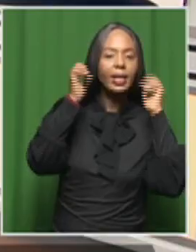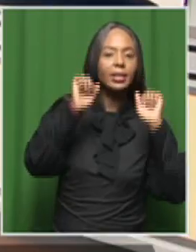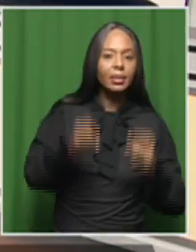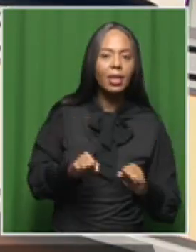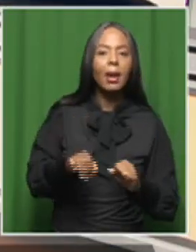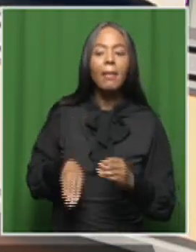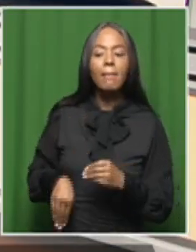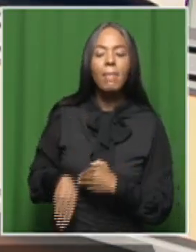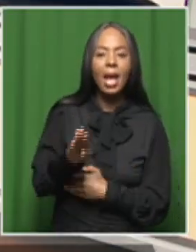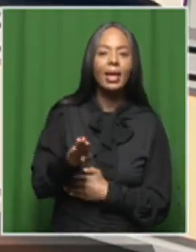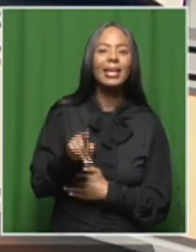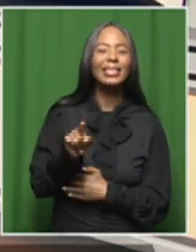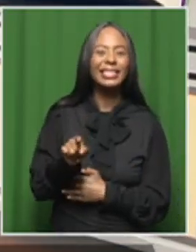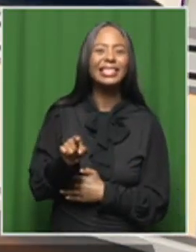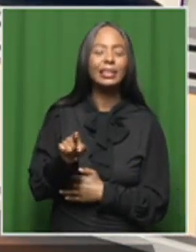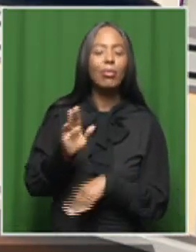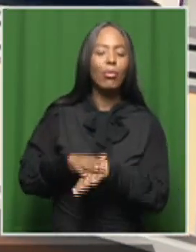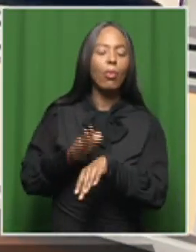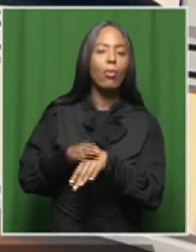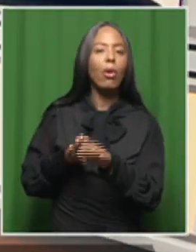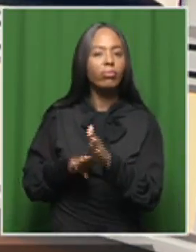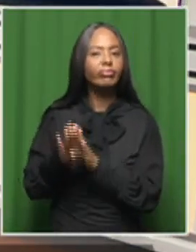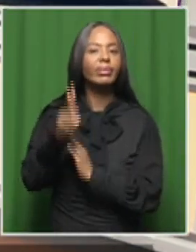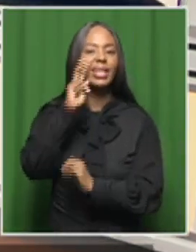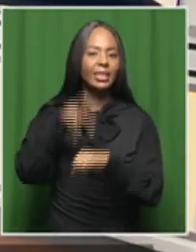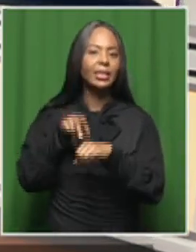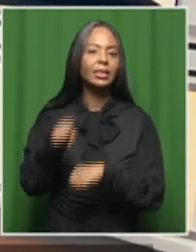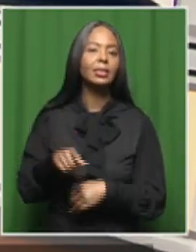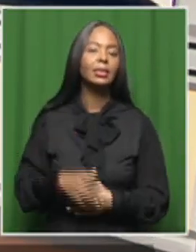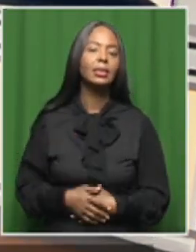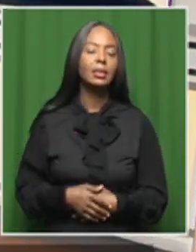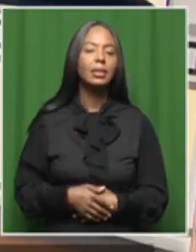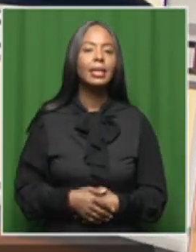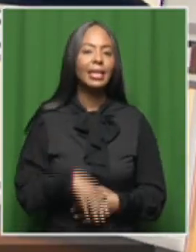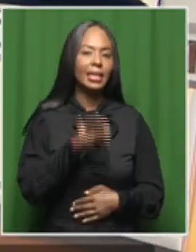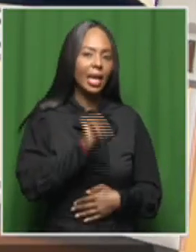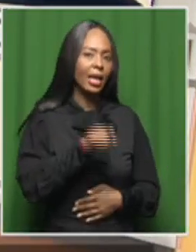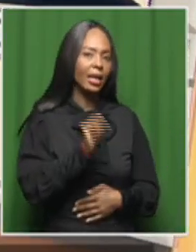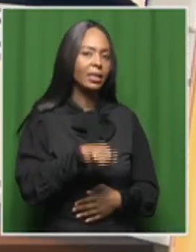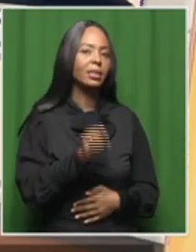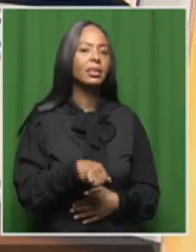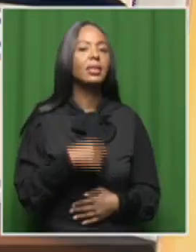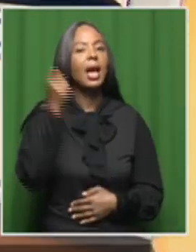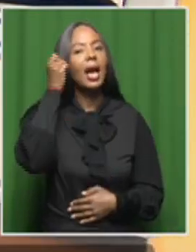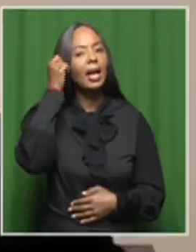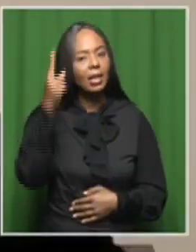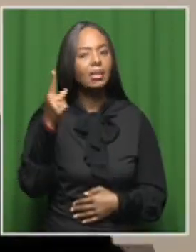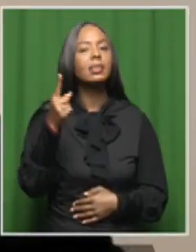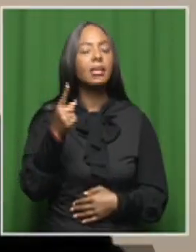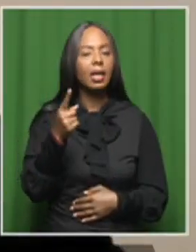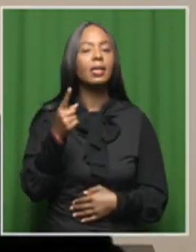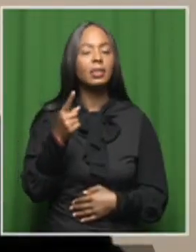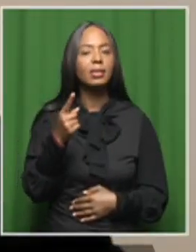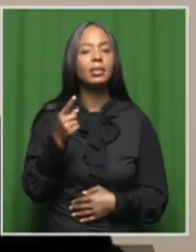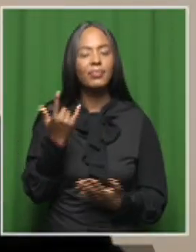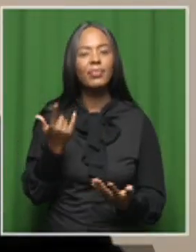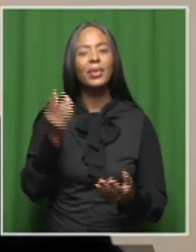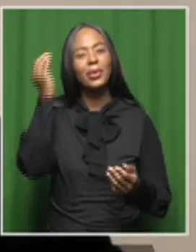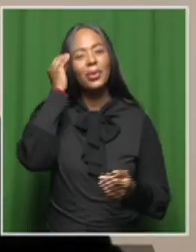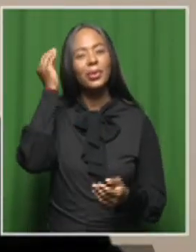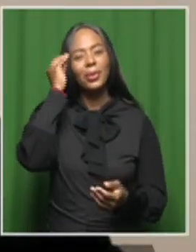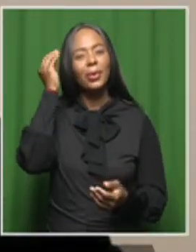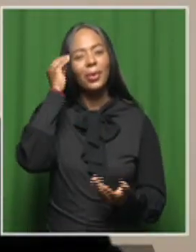at the moment, we do need them to step up. Yeah, I think it's also understanding. I think Test match cricket is pretty much